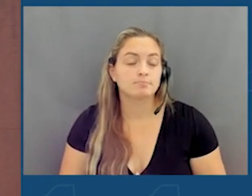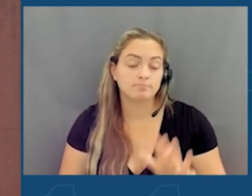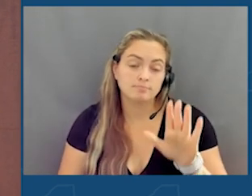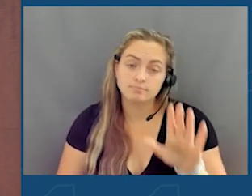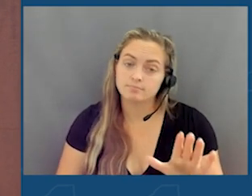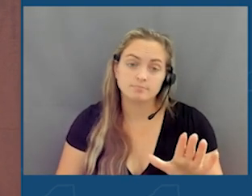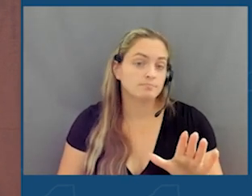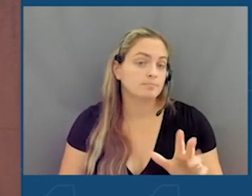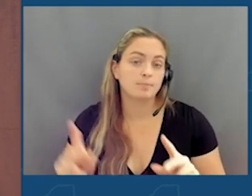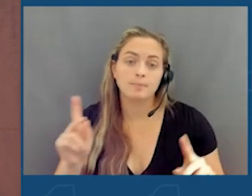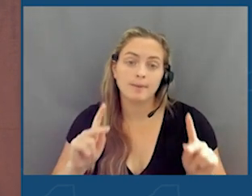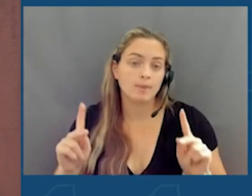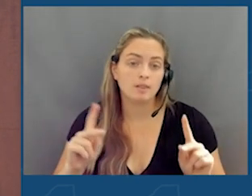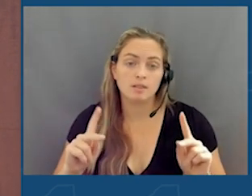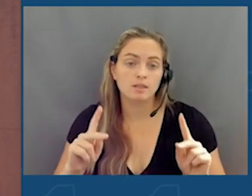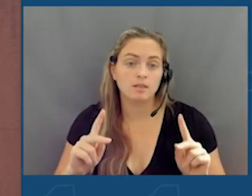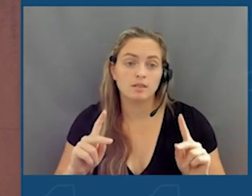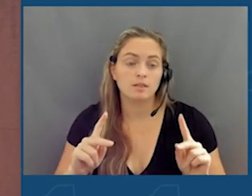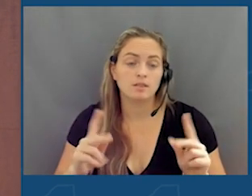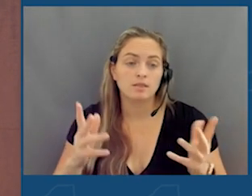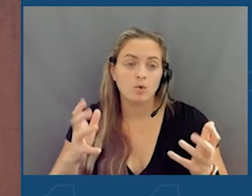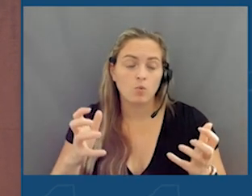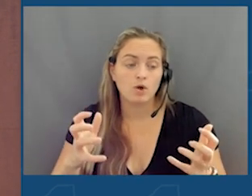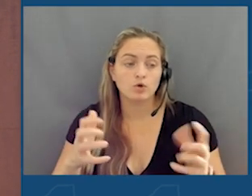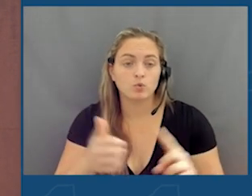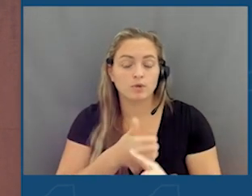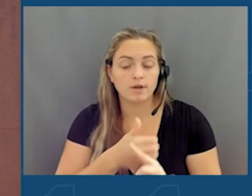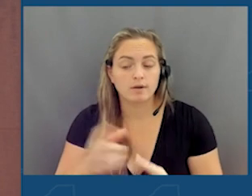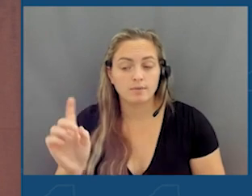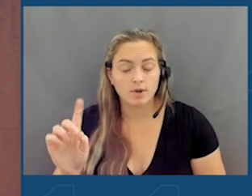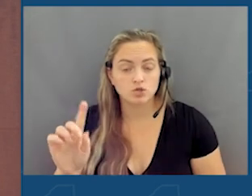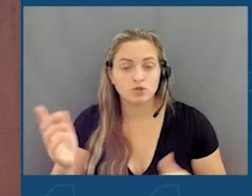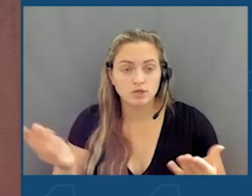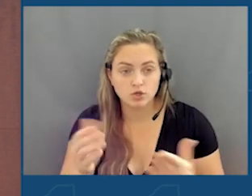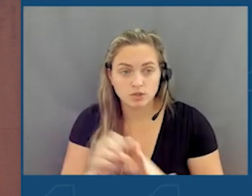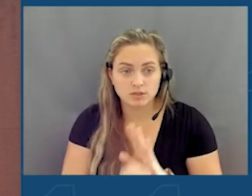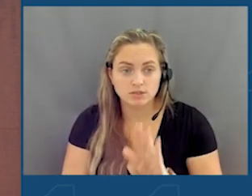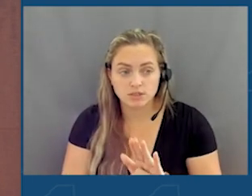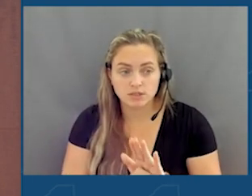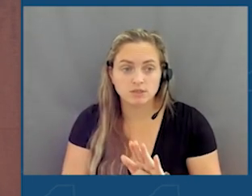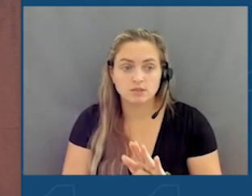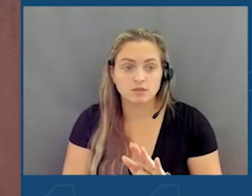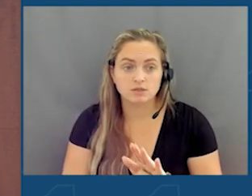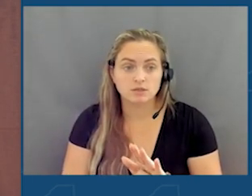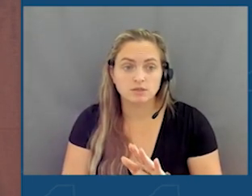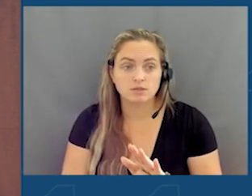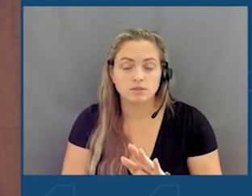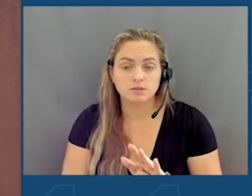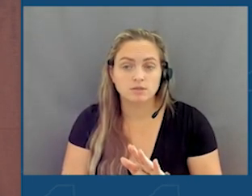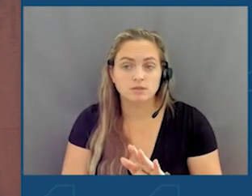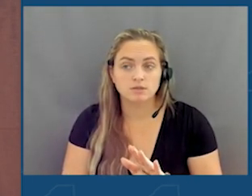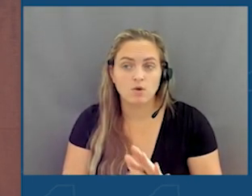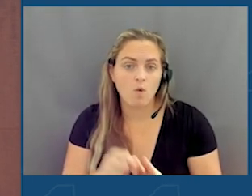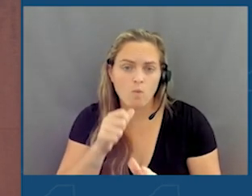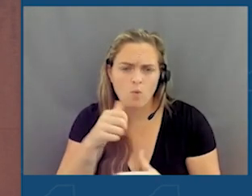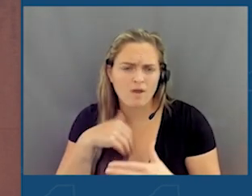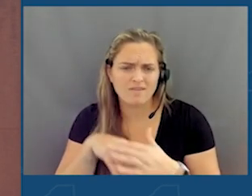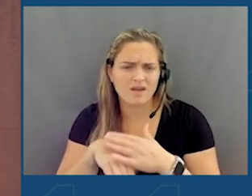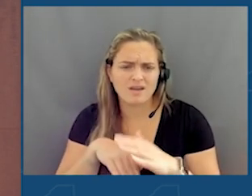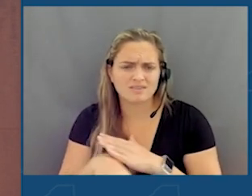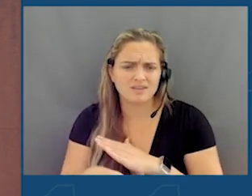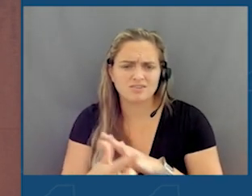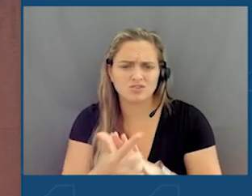will people who want to attack our democracy here in the state will have the unfettered access to bring